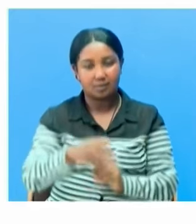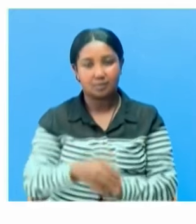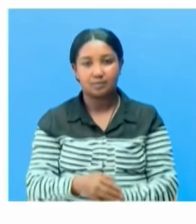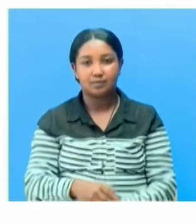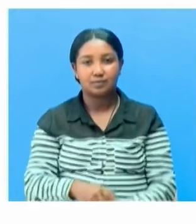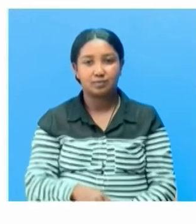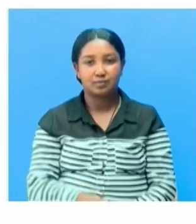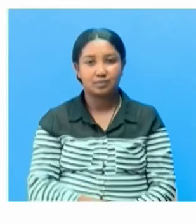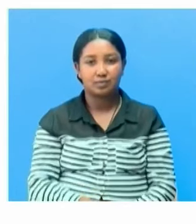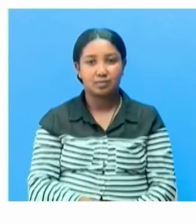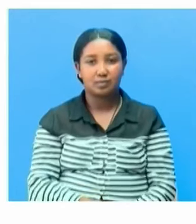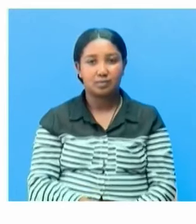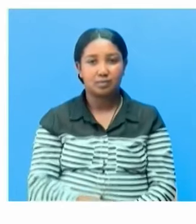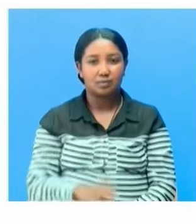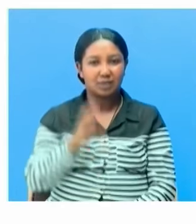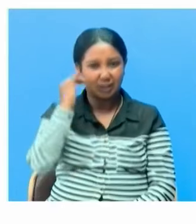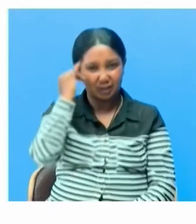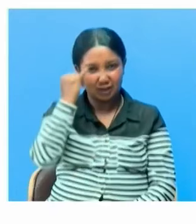Jamal